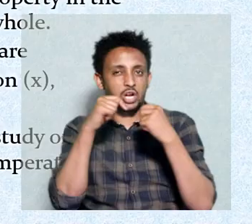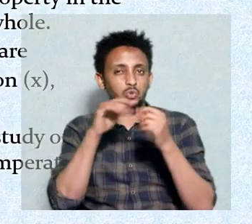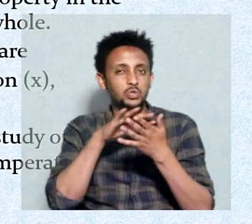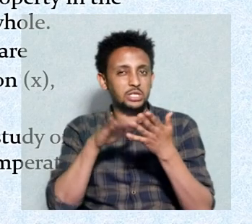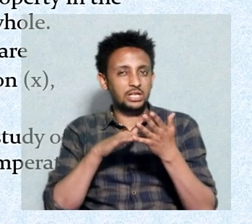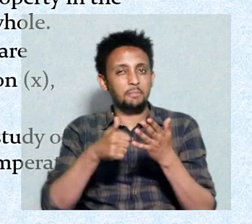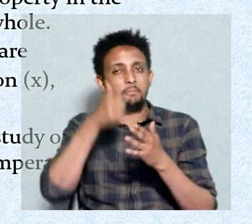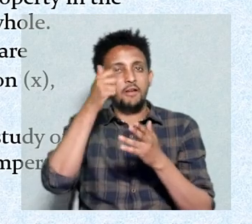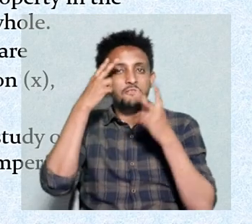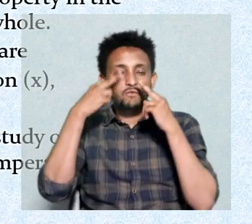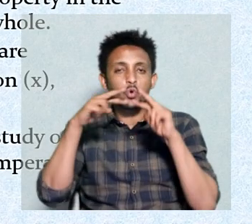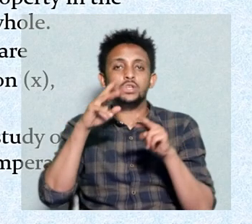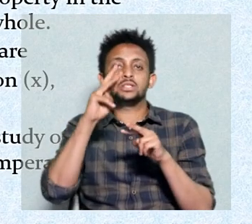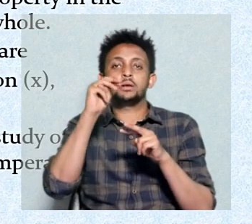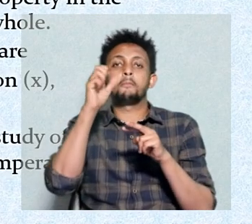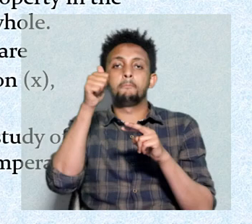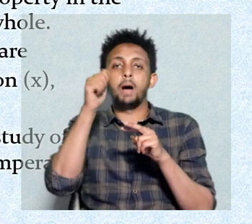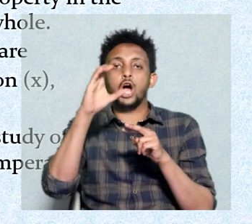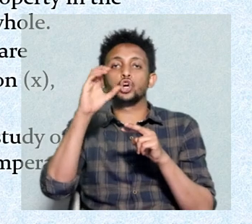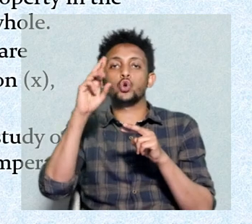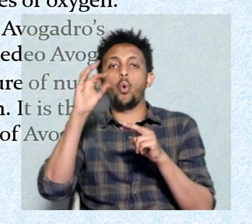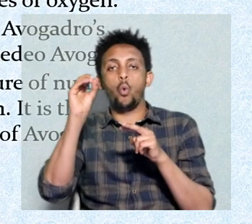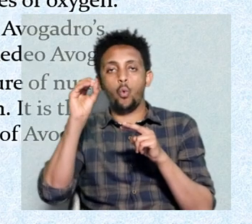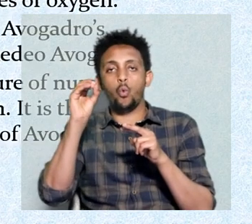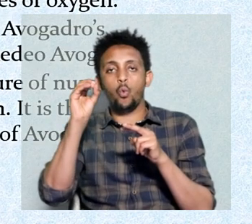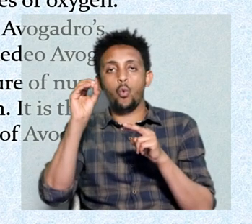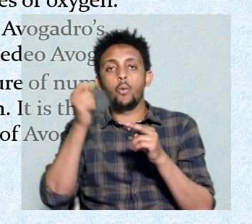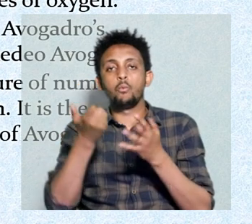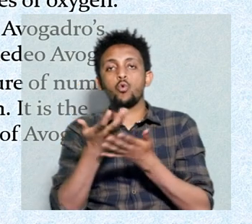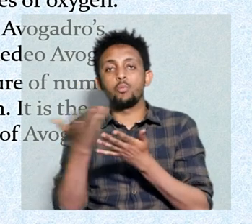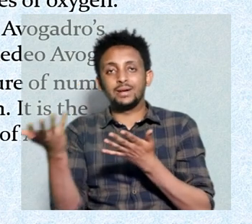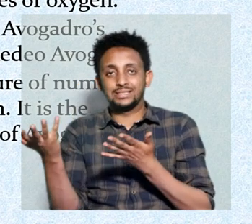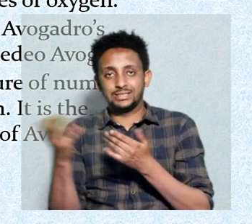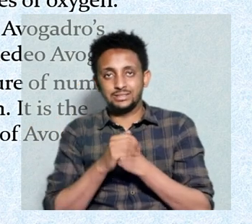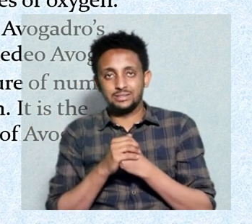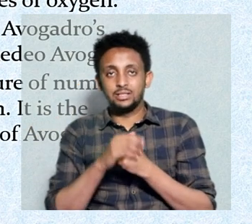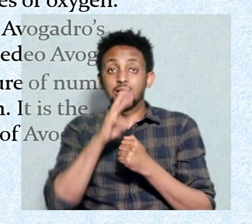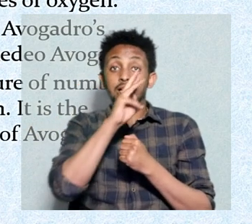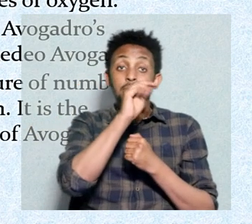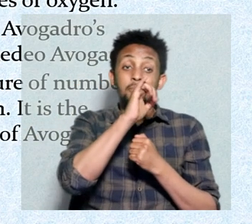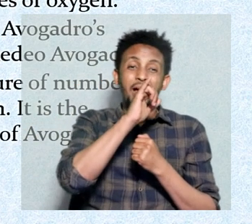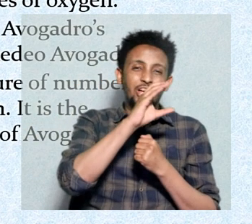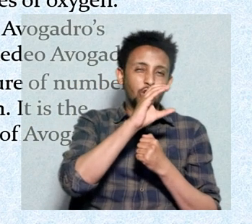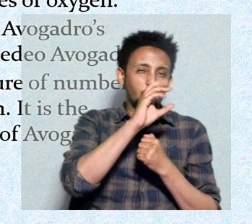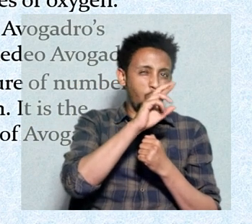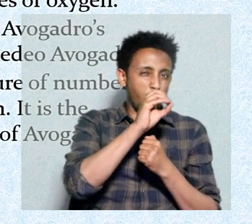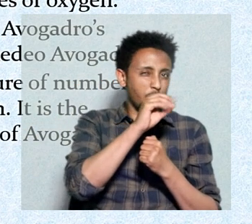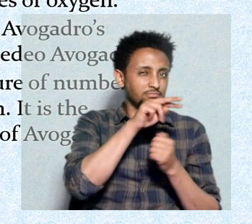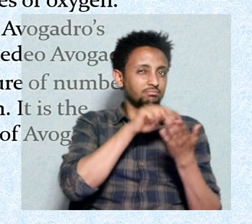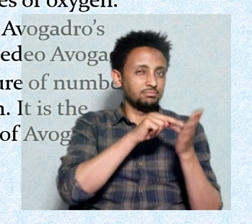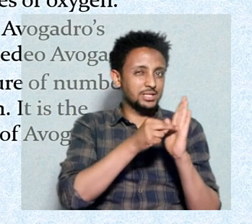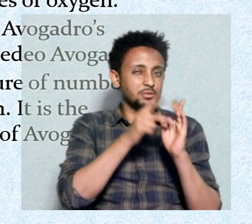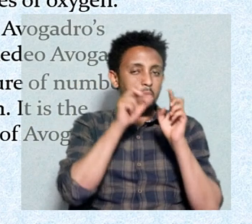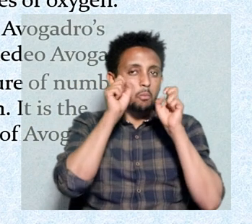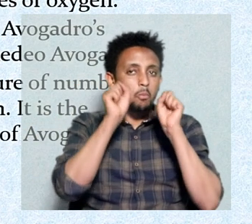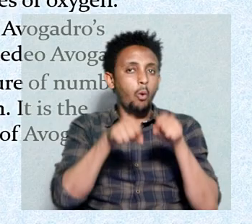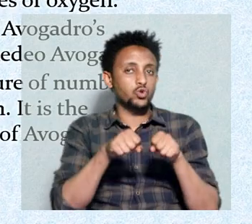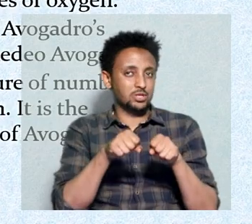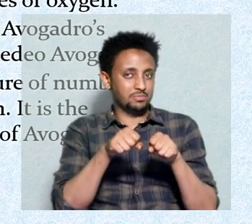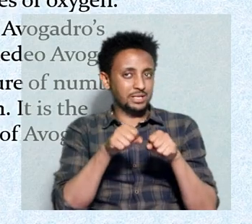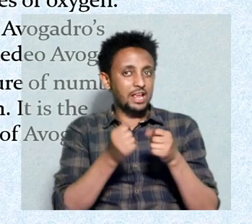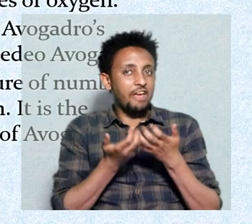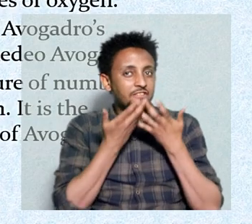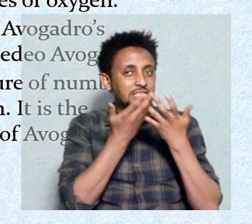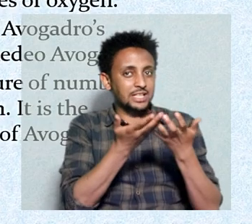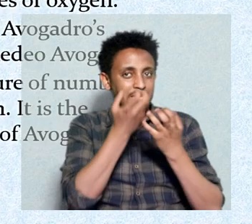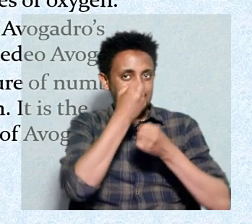study mainly focus on the macroscopic properties. Microstates of a system, meaning it's possible to investigate